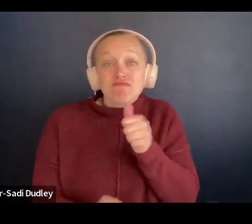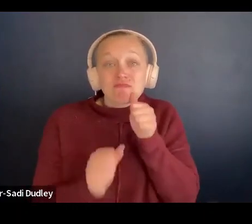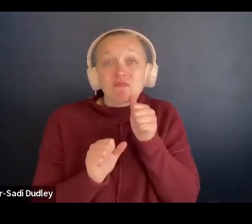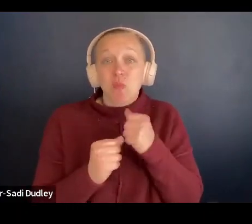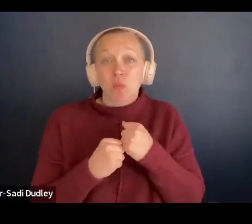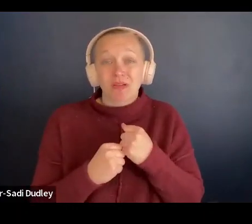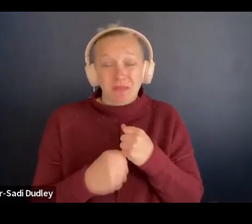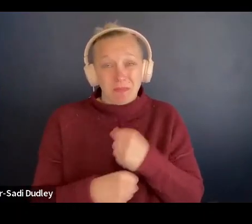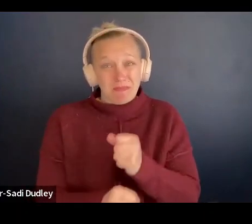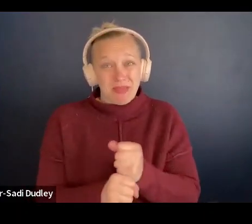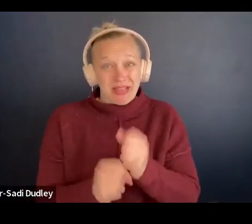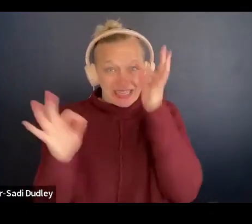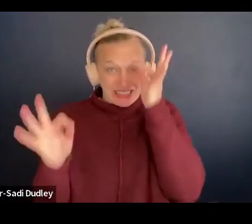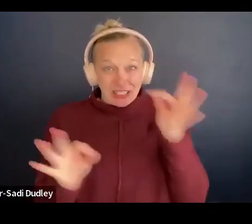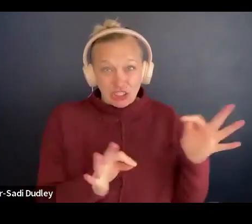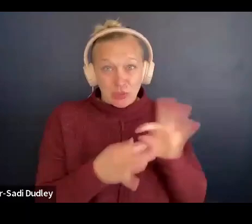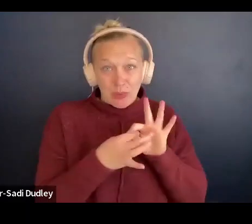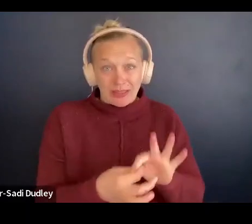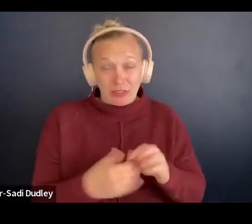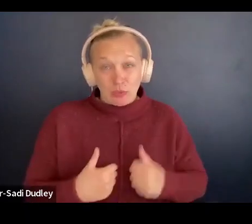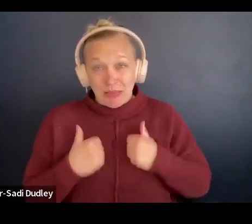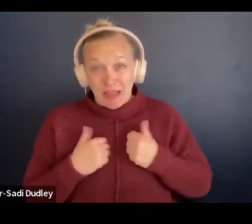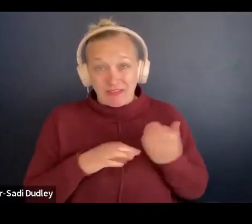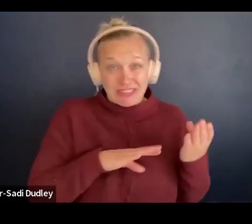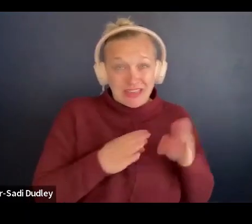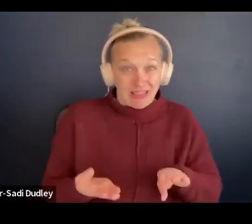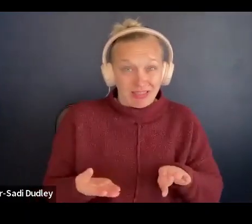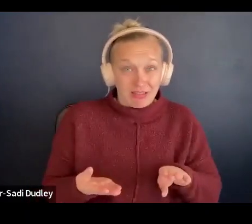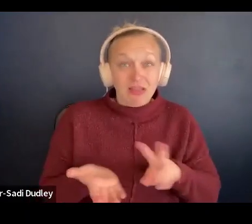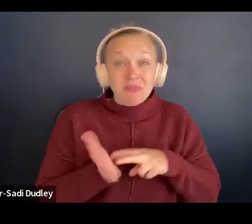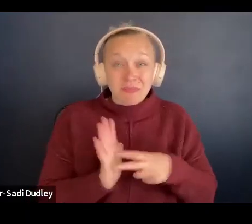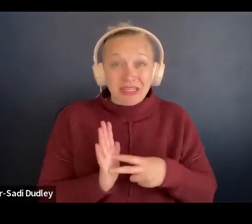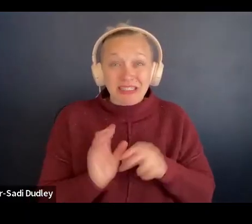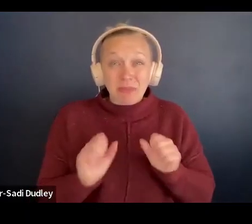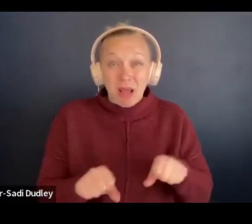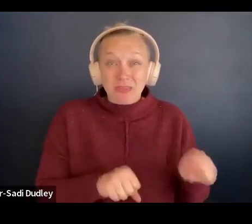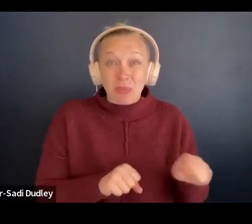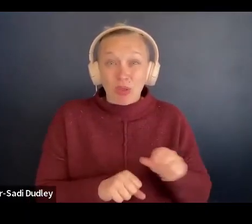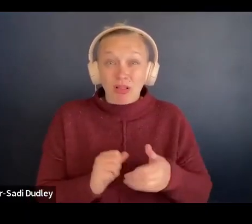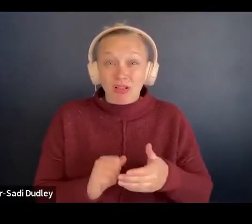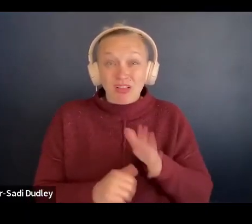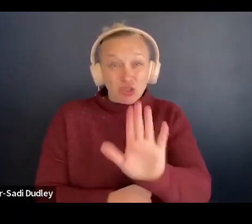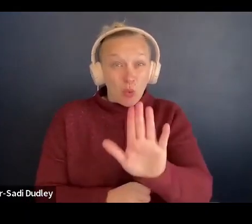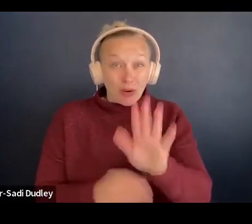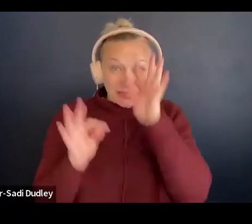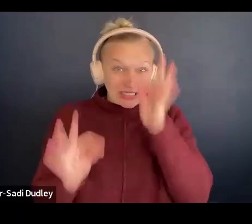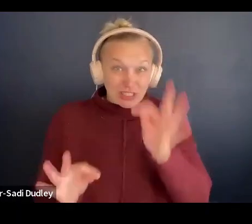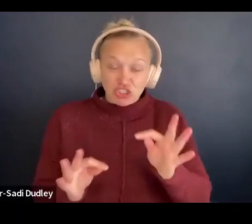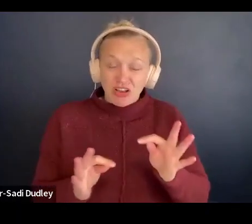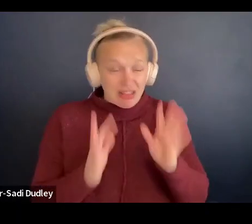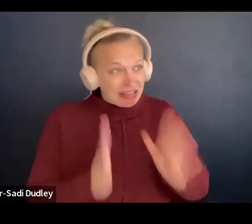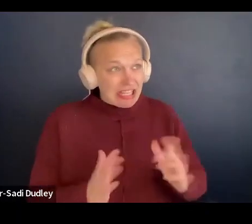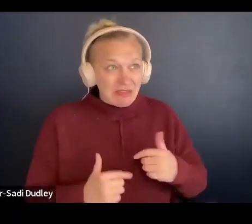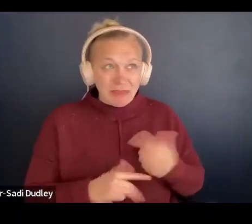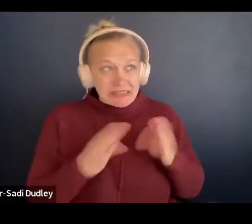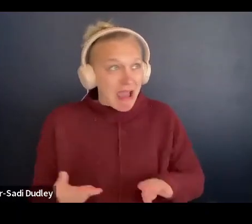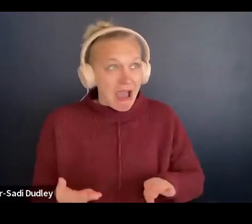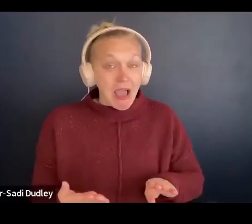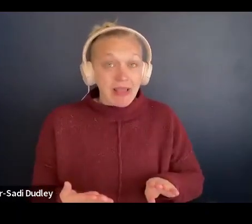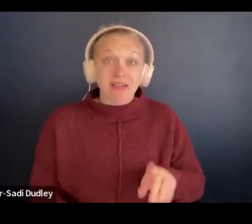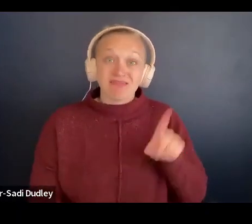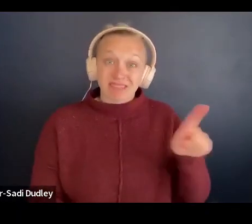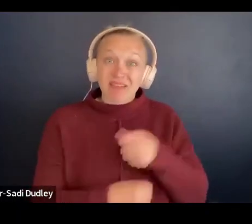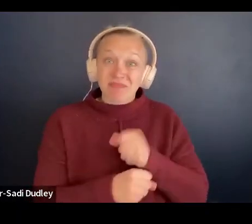decisions, including making decisions which would allow you to die. Another recommendation that I do like to